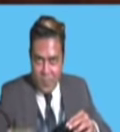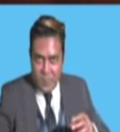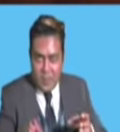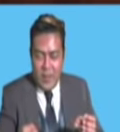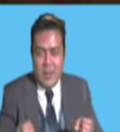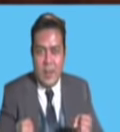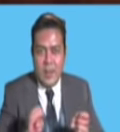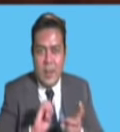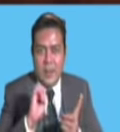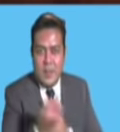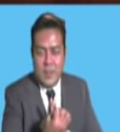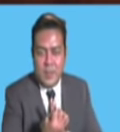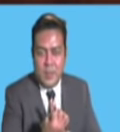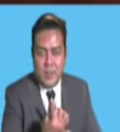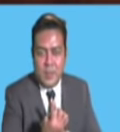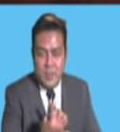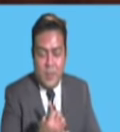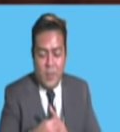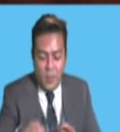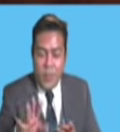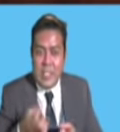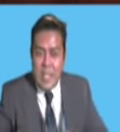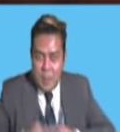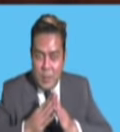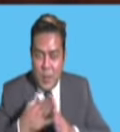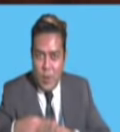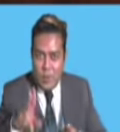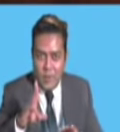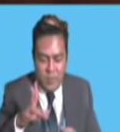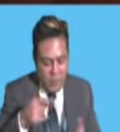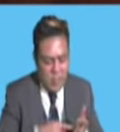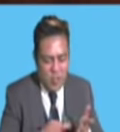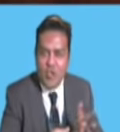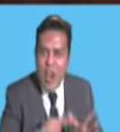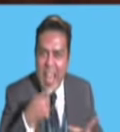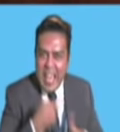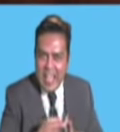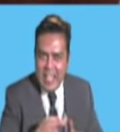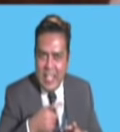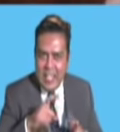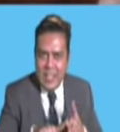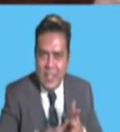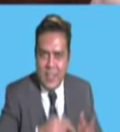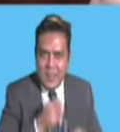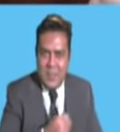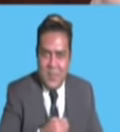other agencies, the establishment of tracking system and necessary process in relation to a